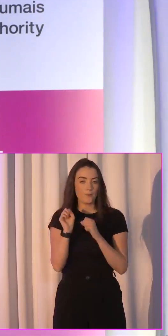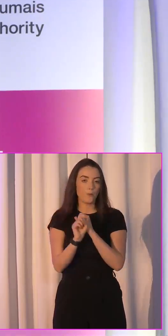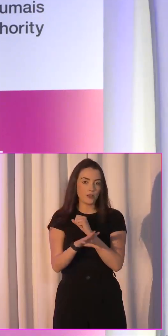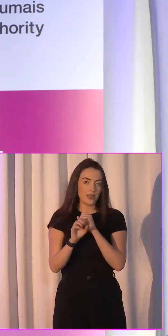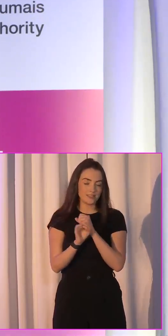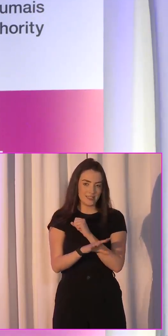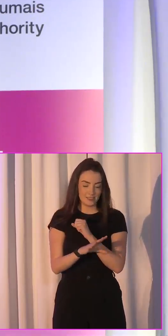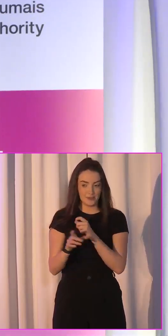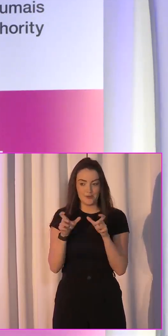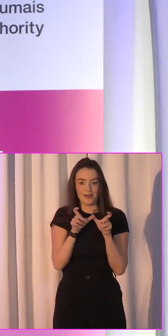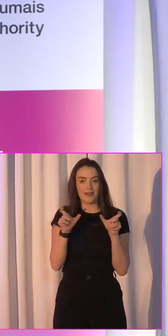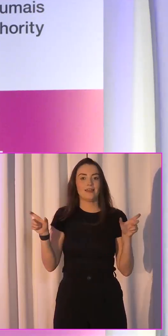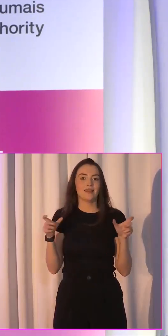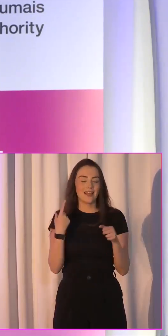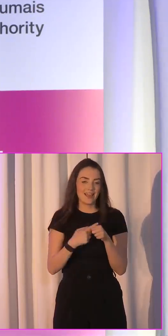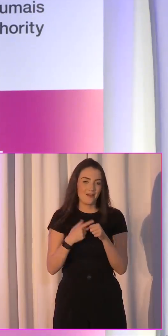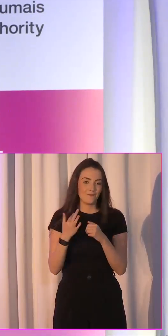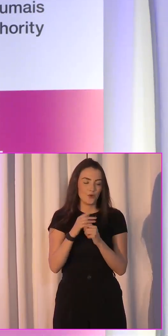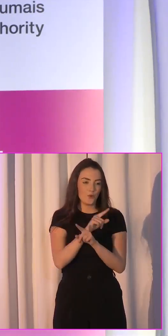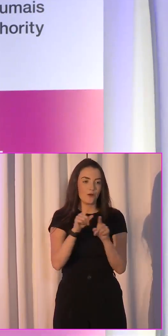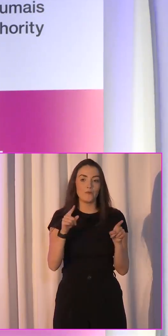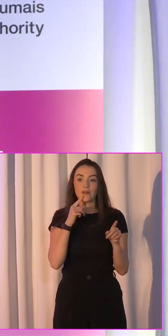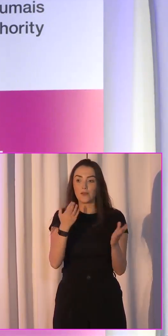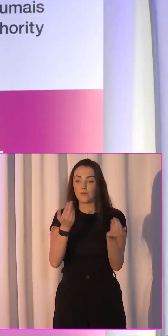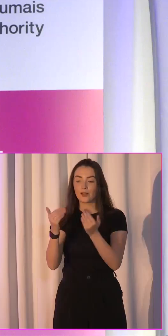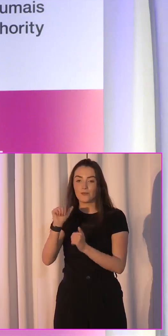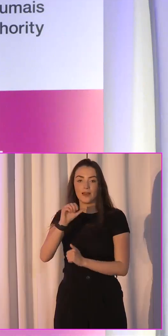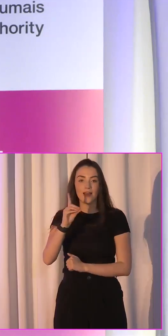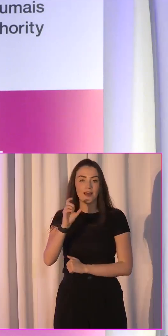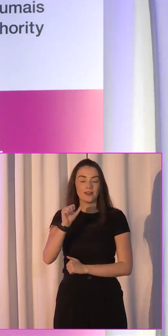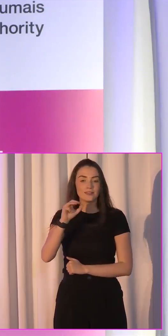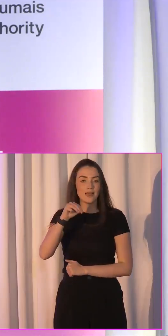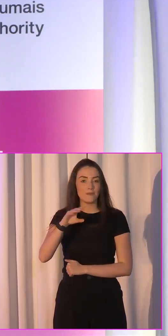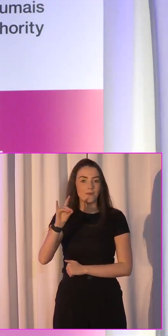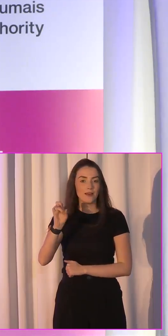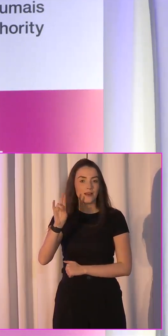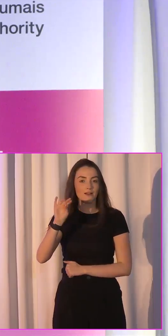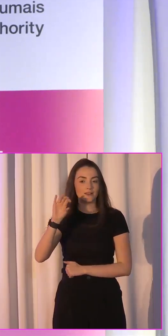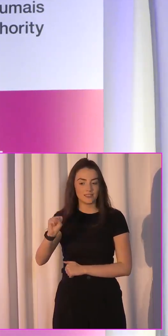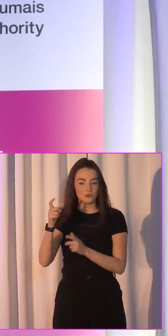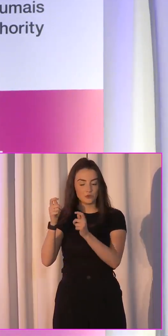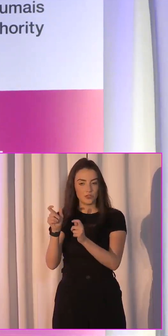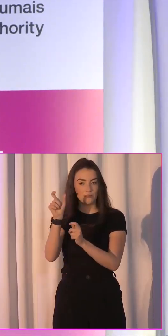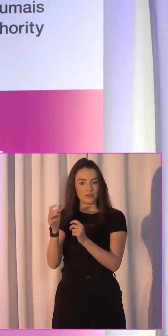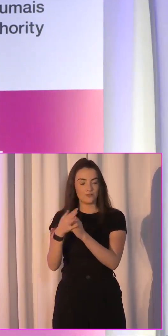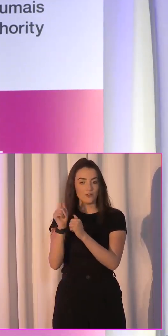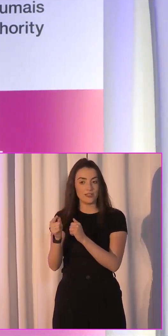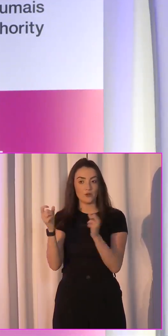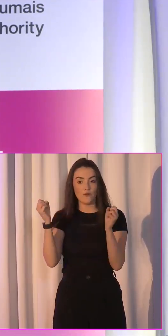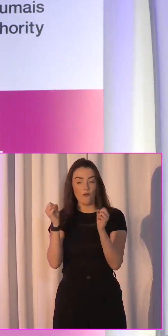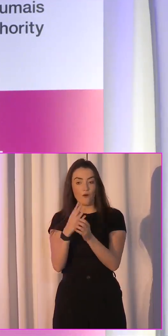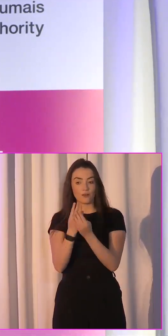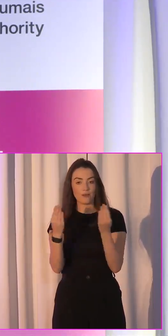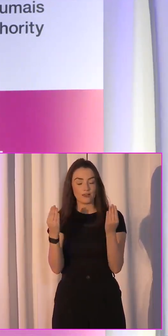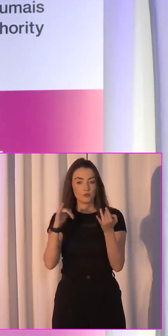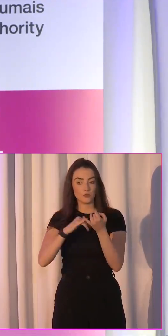Another mouthful for you. And I'm welcoming Adam Harris to chair this. So if all the panellists who are